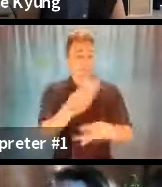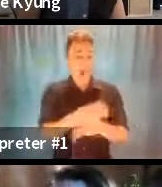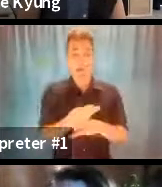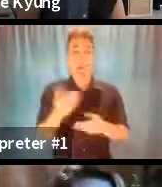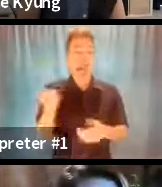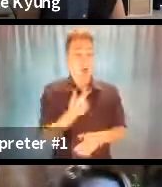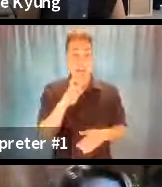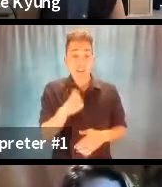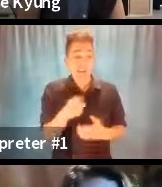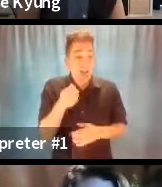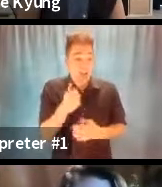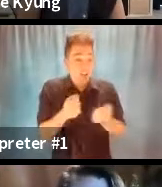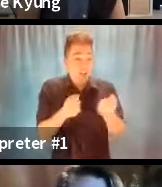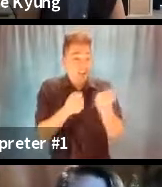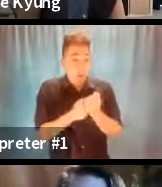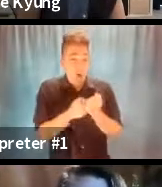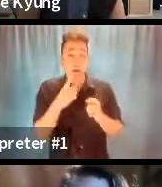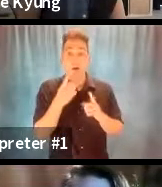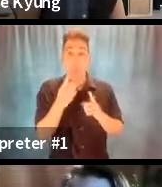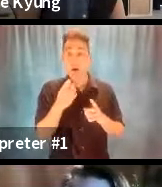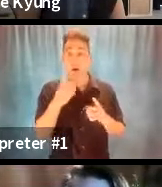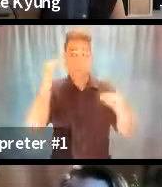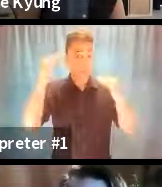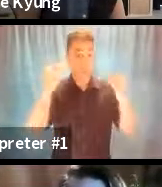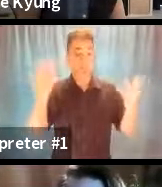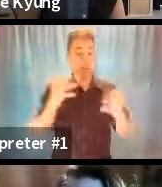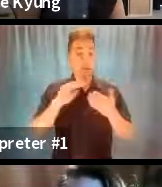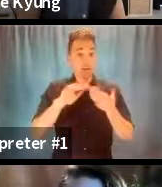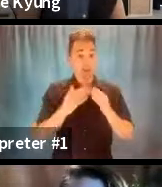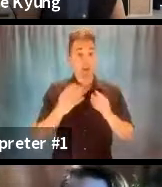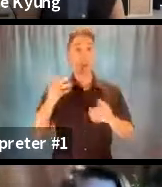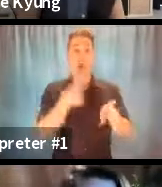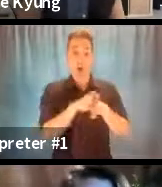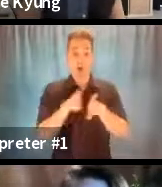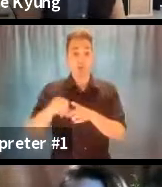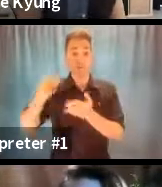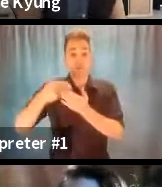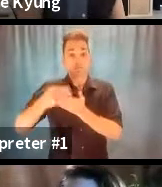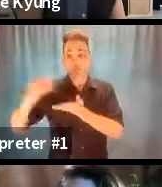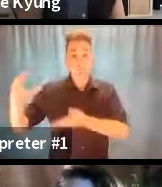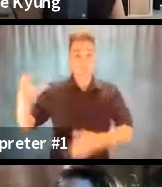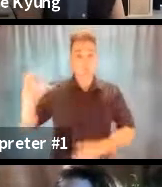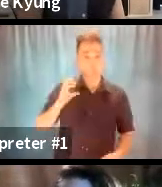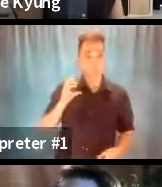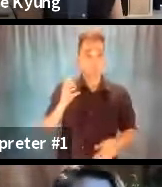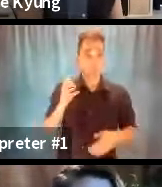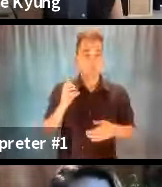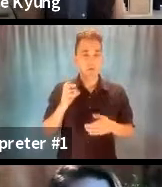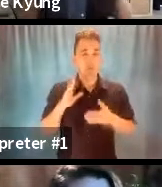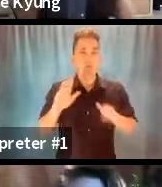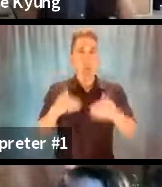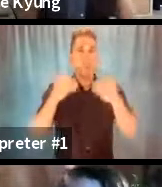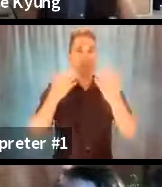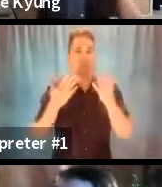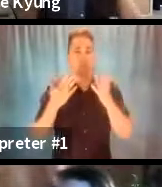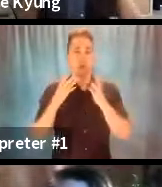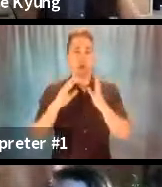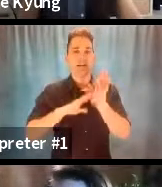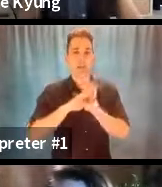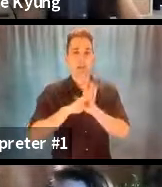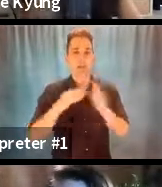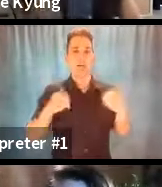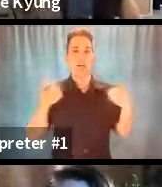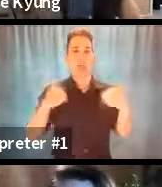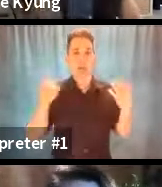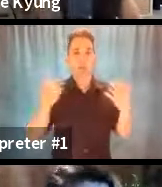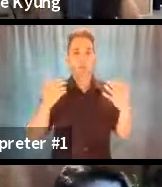in this community and the funding that's coming here to be able to provide development of the youth